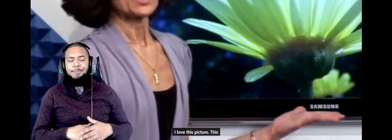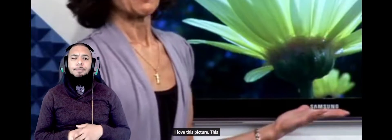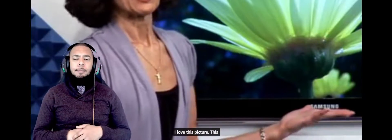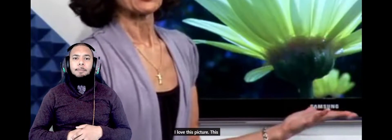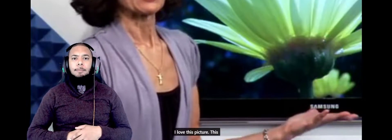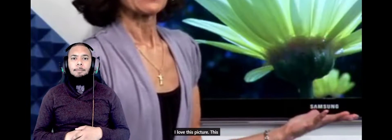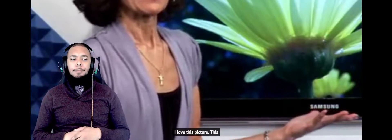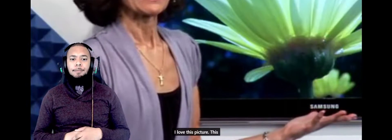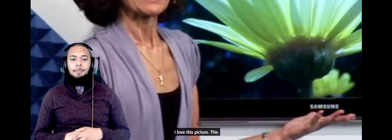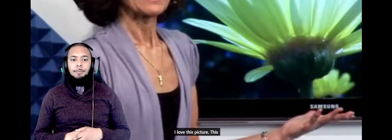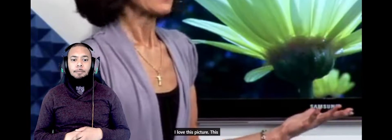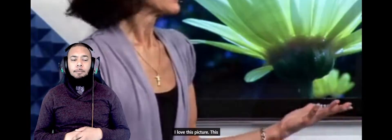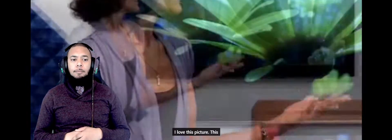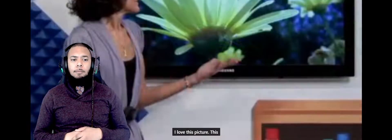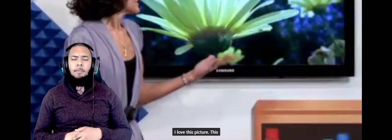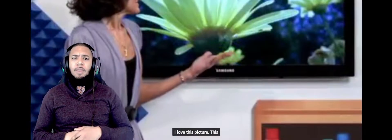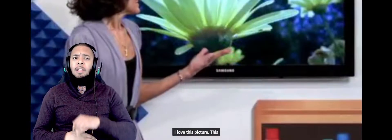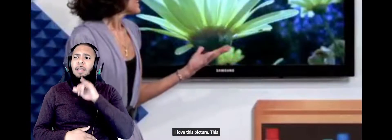love this picture.